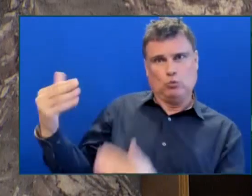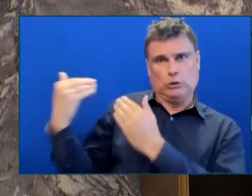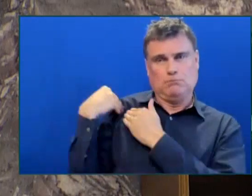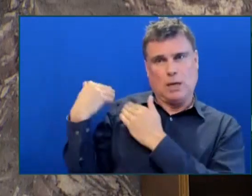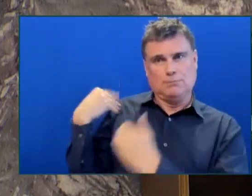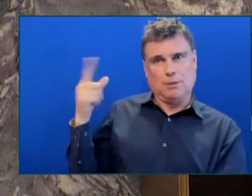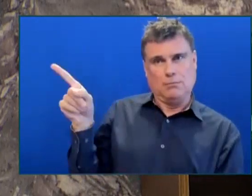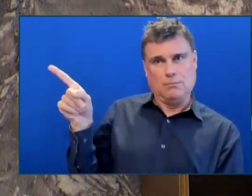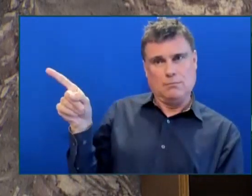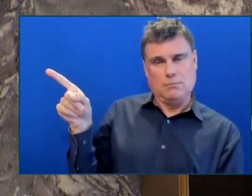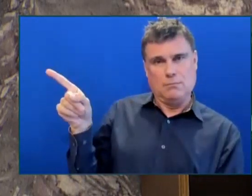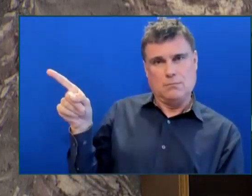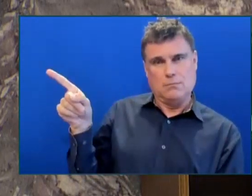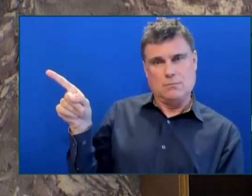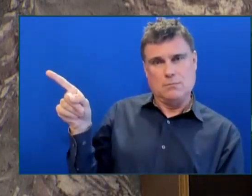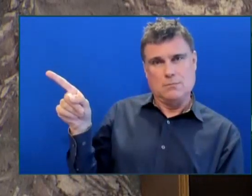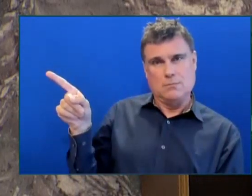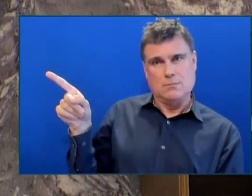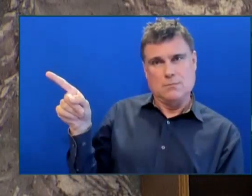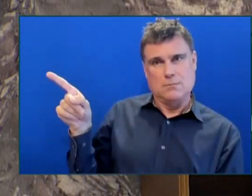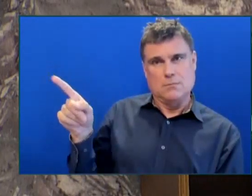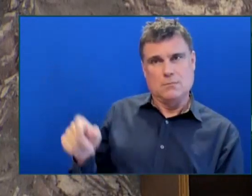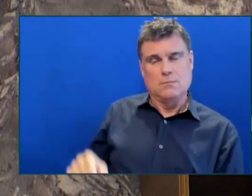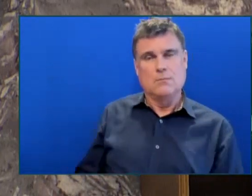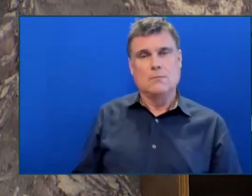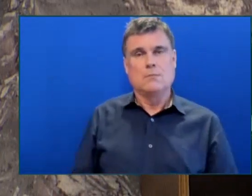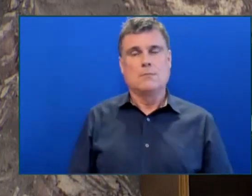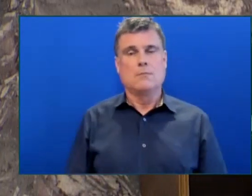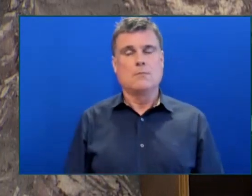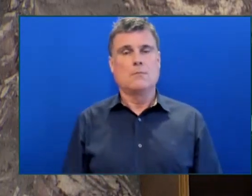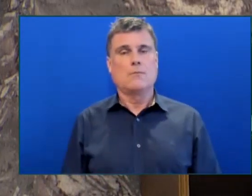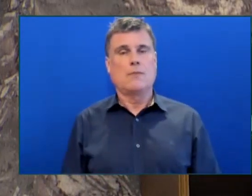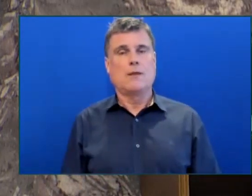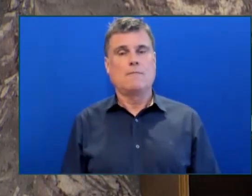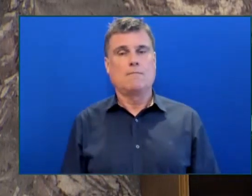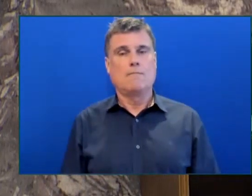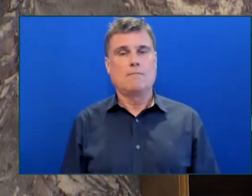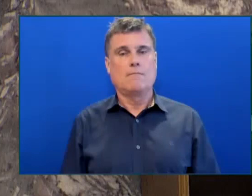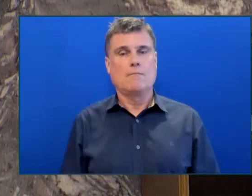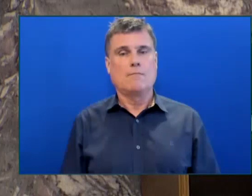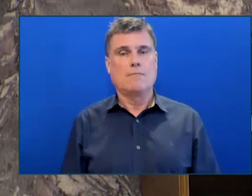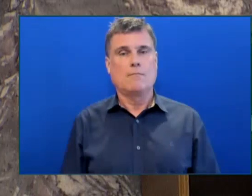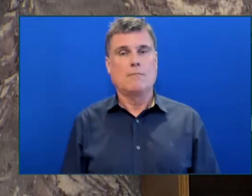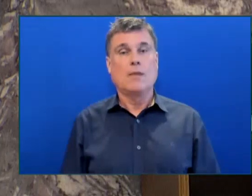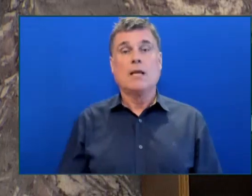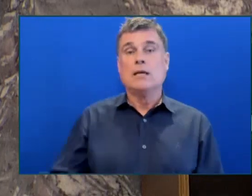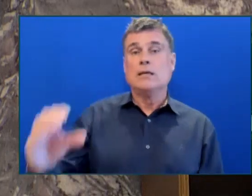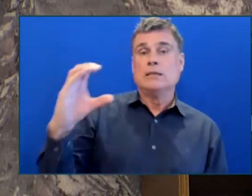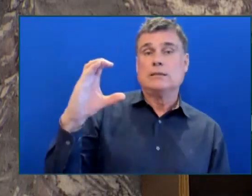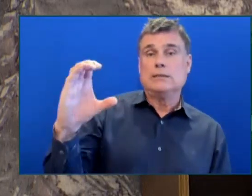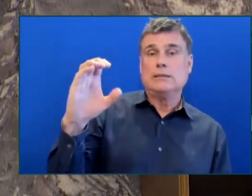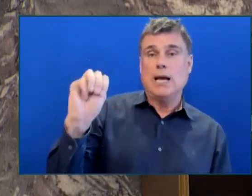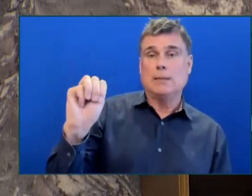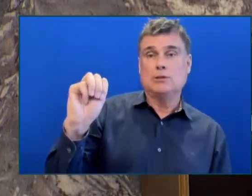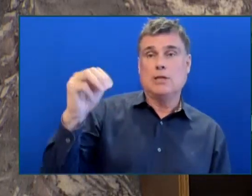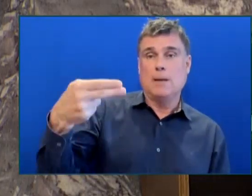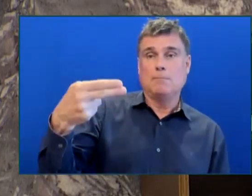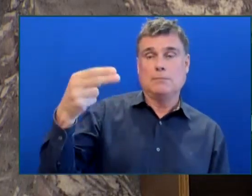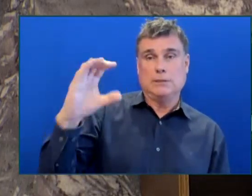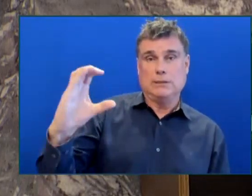Now, CMHC is also saying that the Premier's failures on housing are set to create